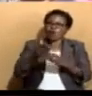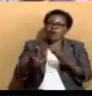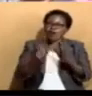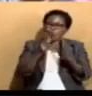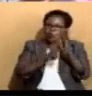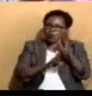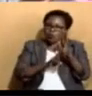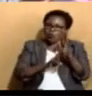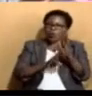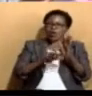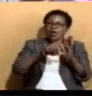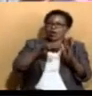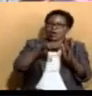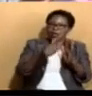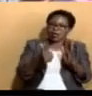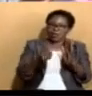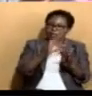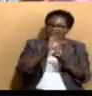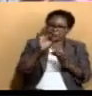that particular